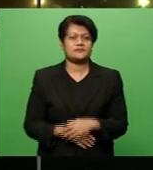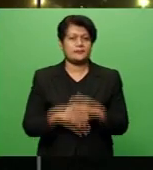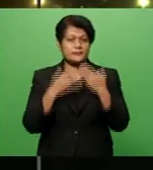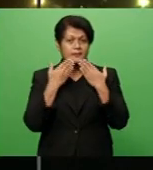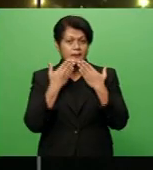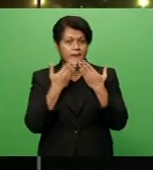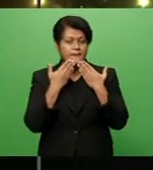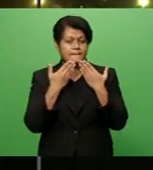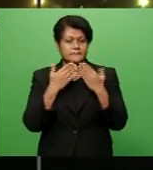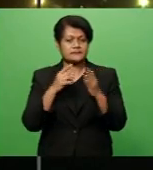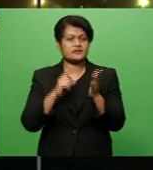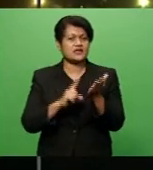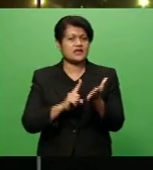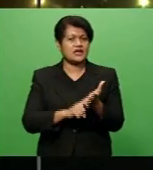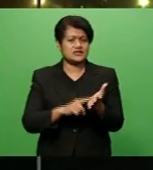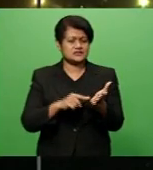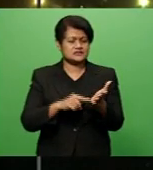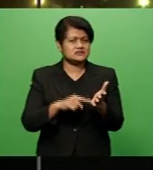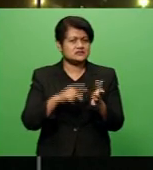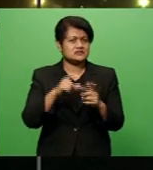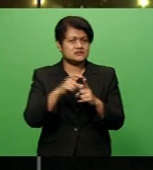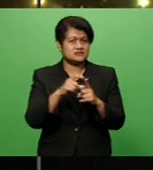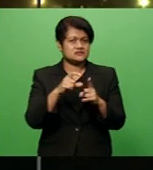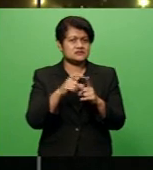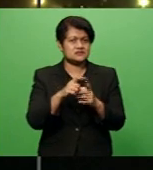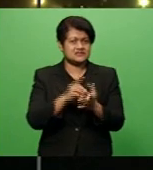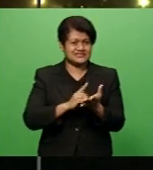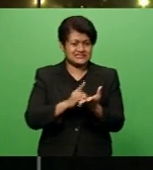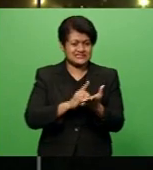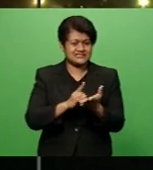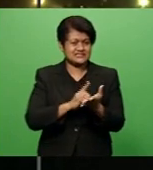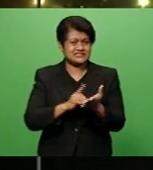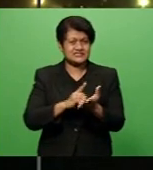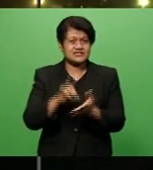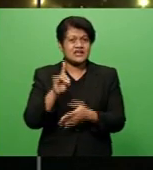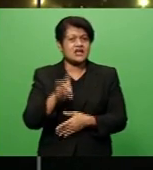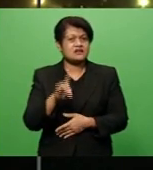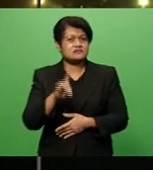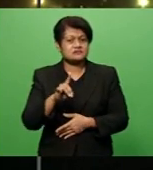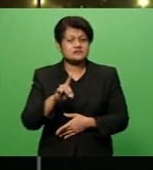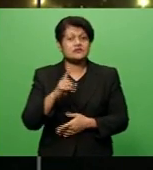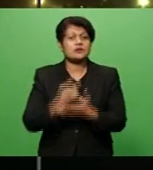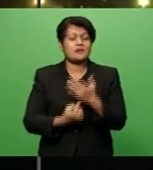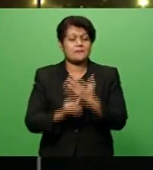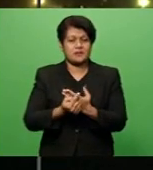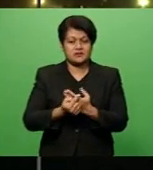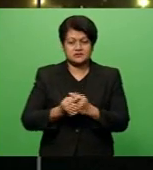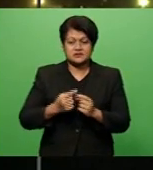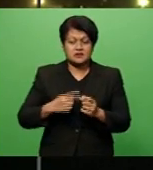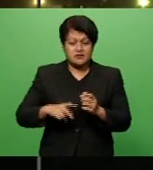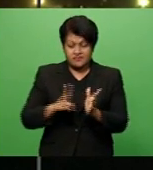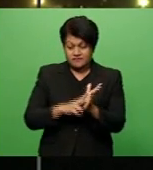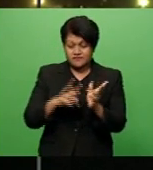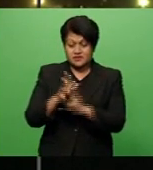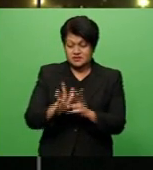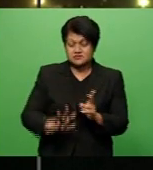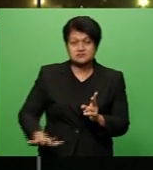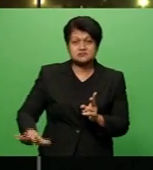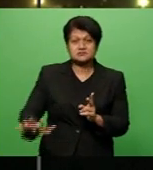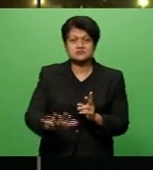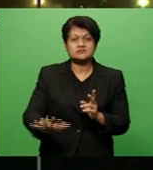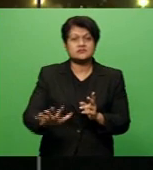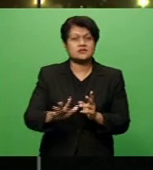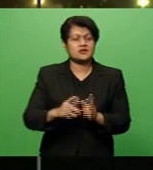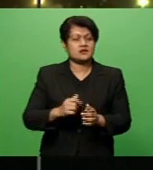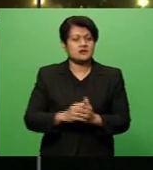Nakailinoa. Leptospirosis, dengue fever and typhoid outbreaks are high risk for most villages along the Wanimbuka River.